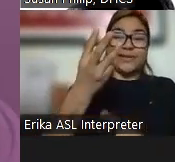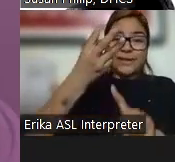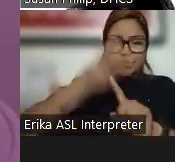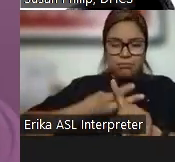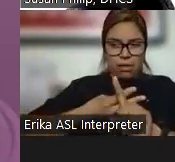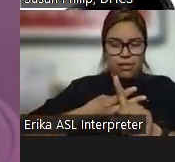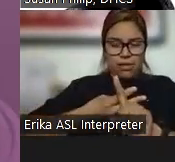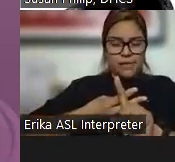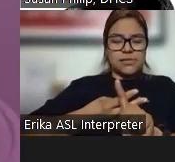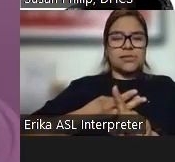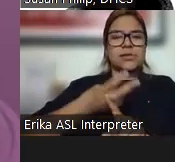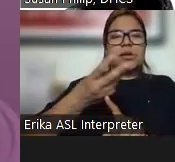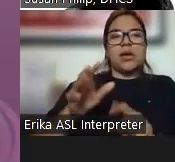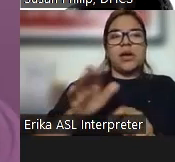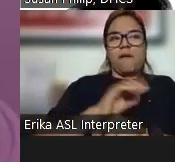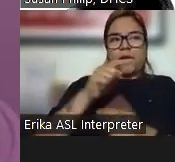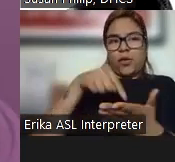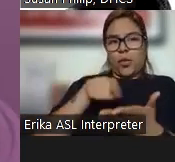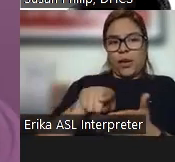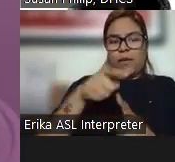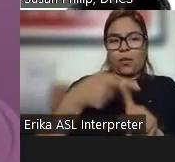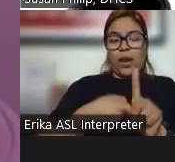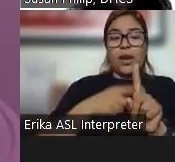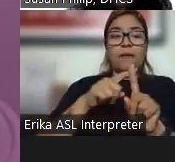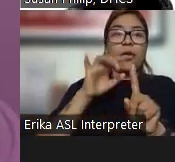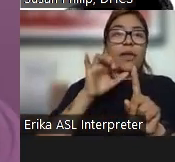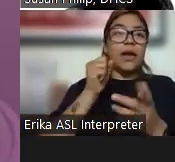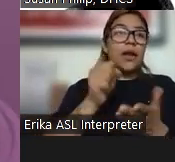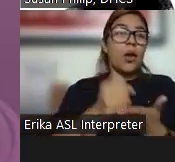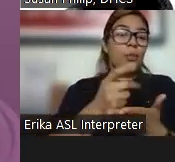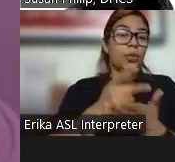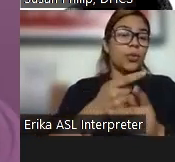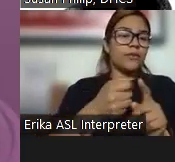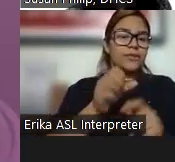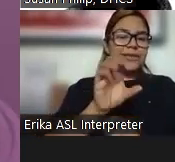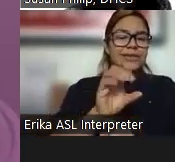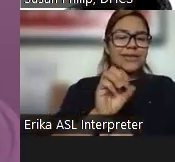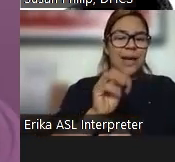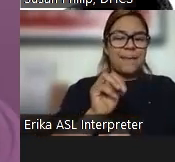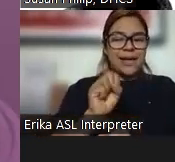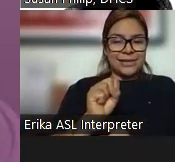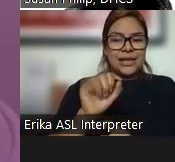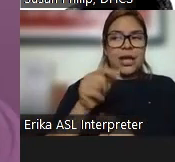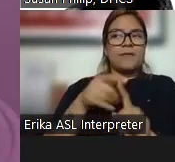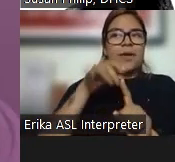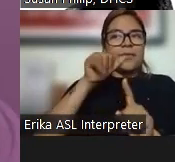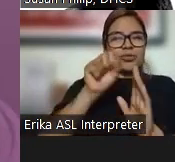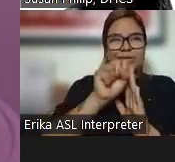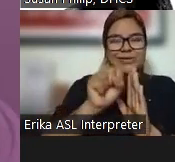their Medicaid programs. And they received approvals from CMS under their 1115 waiver